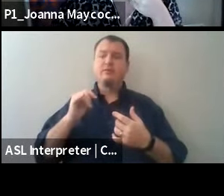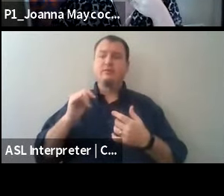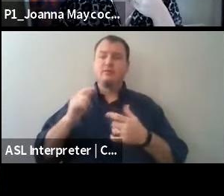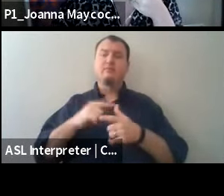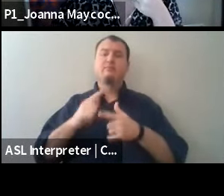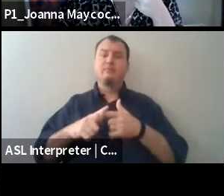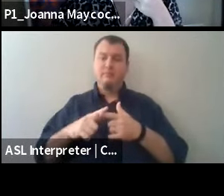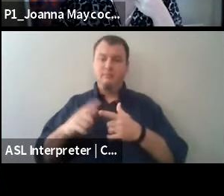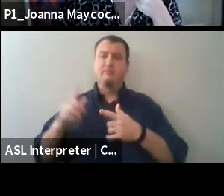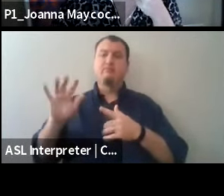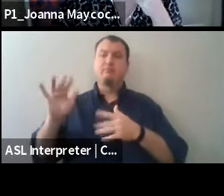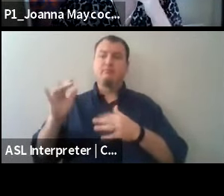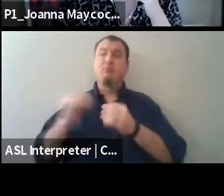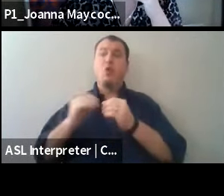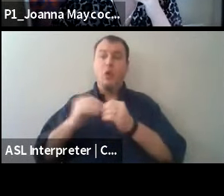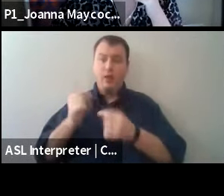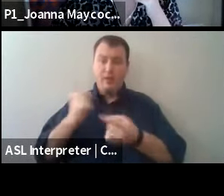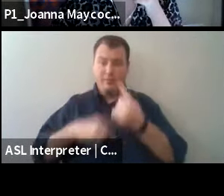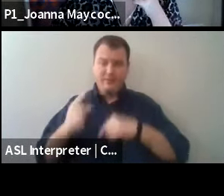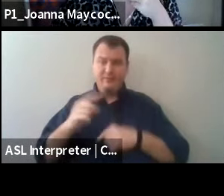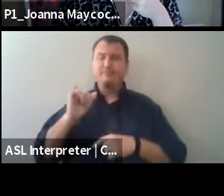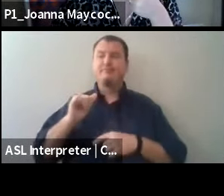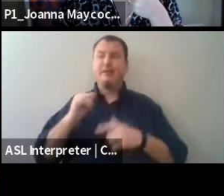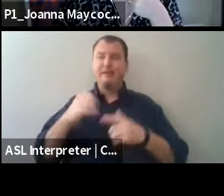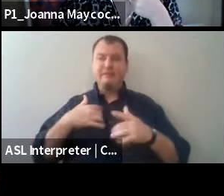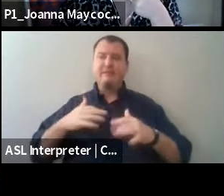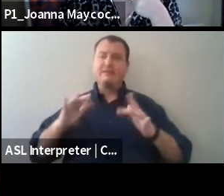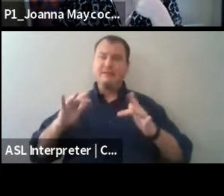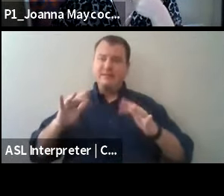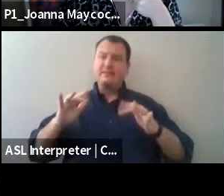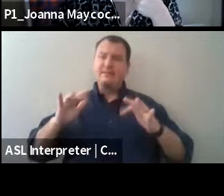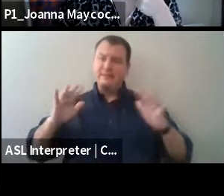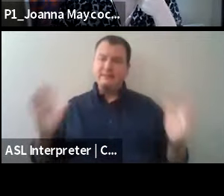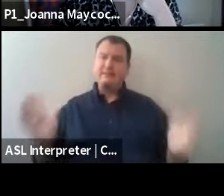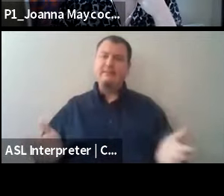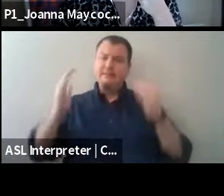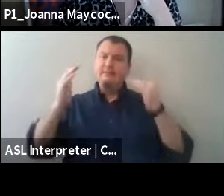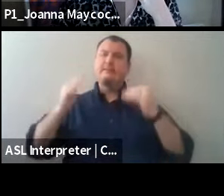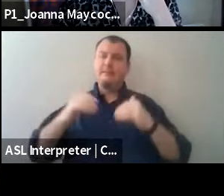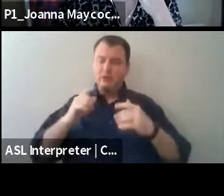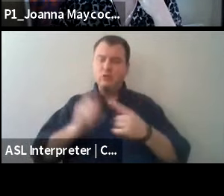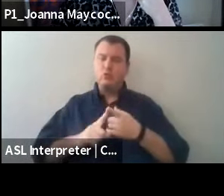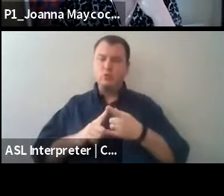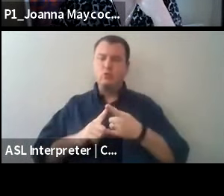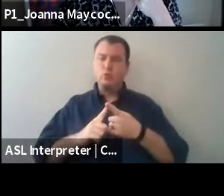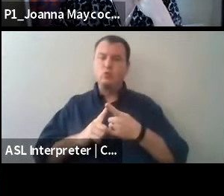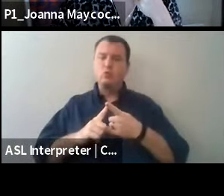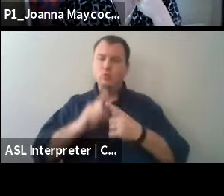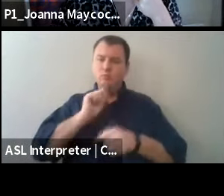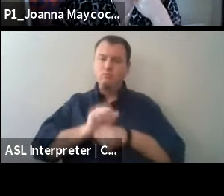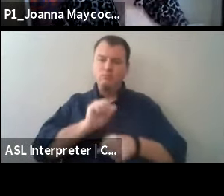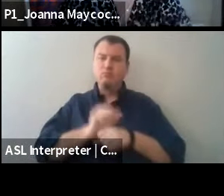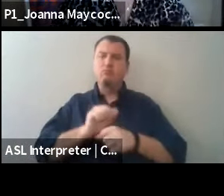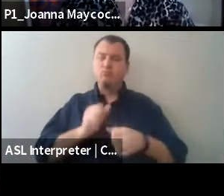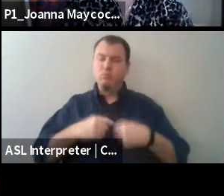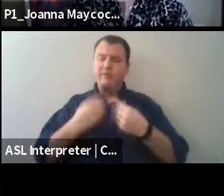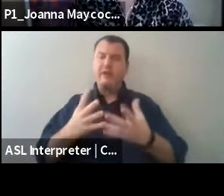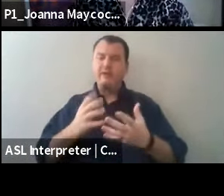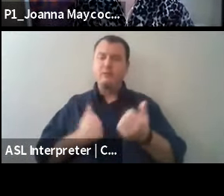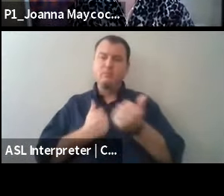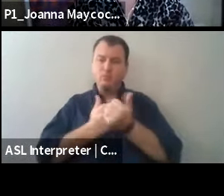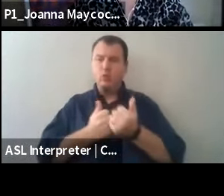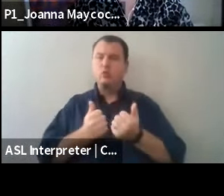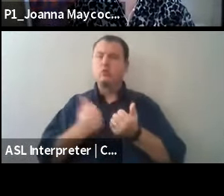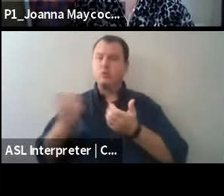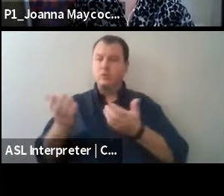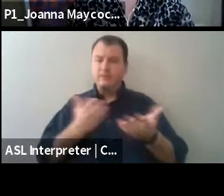the system has to be geared up to basically to align itself to be able to actually provide support services. So I